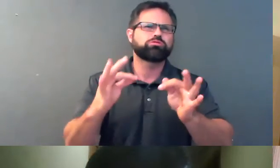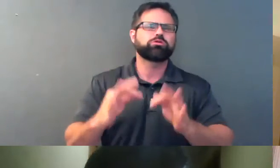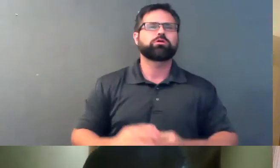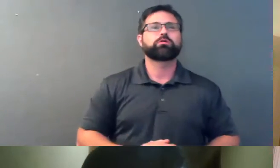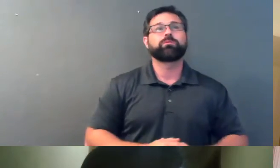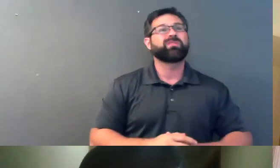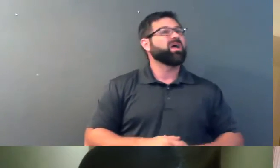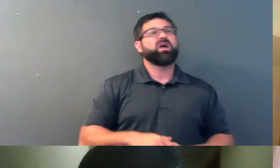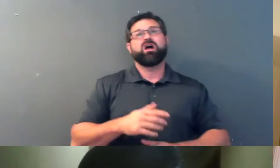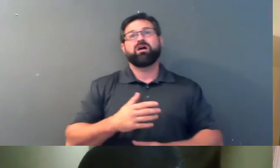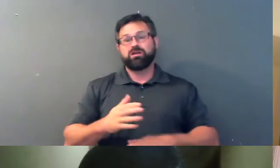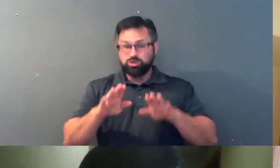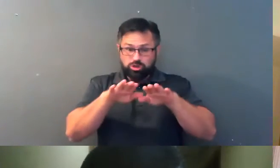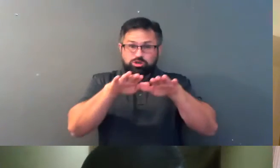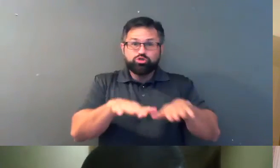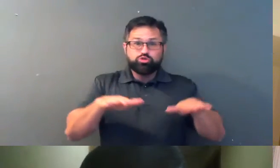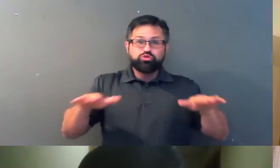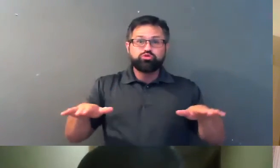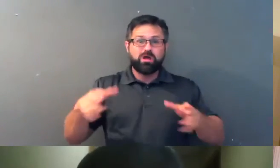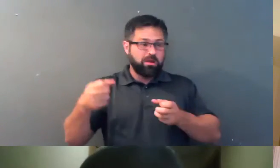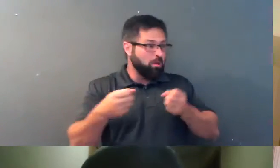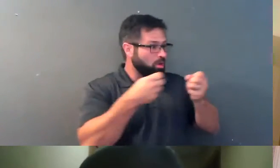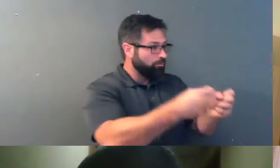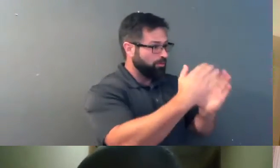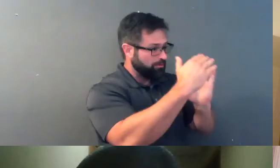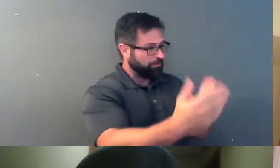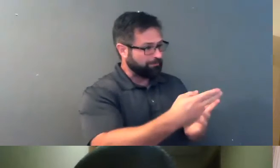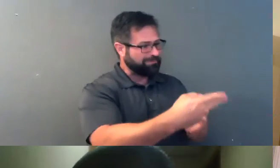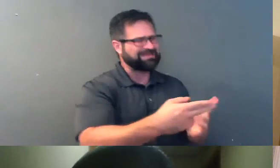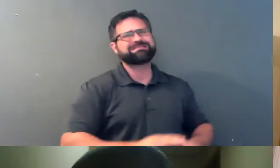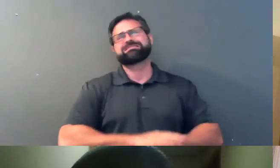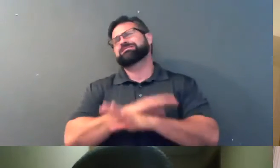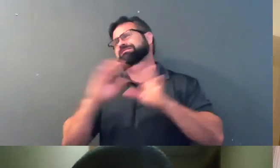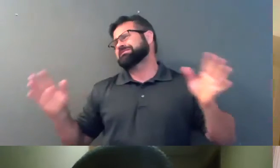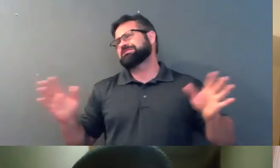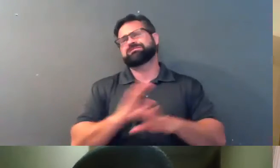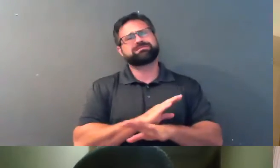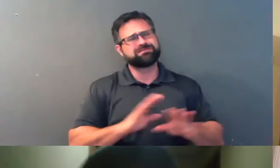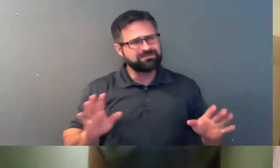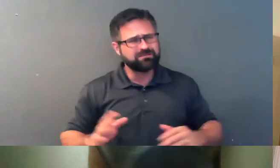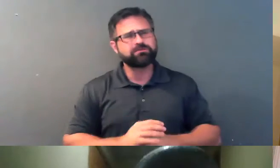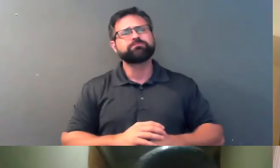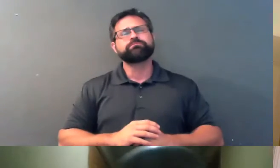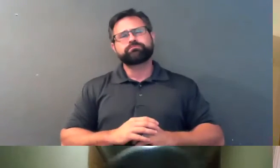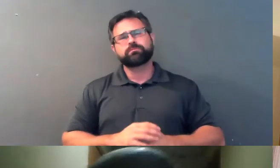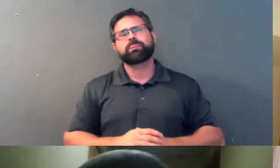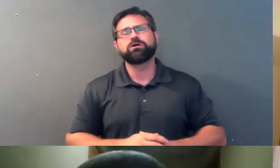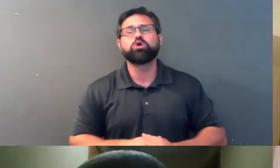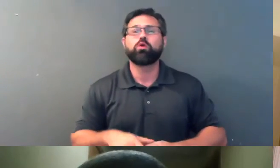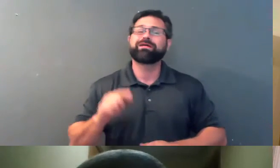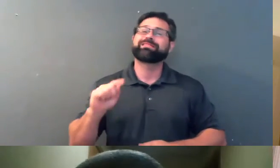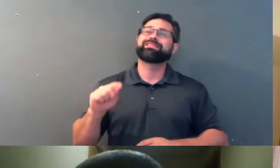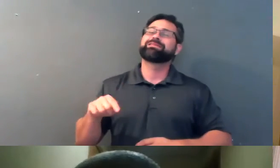in institutions, and so that is one of the driving force